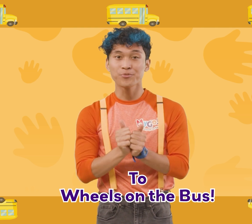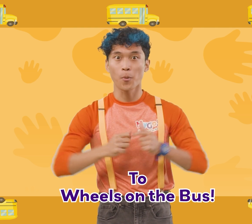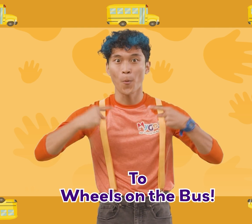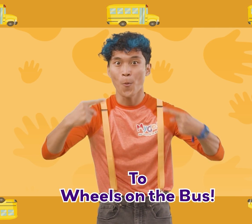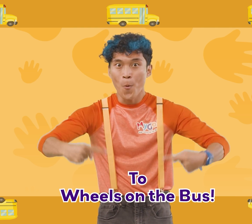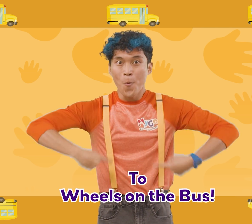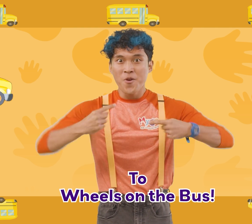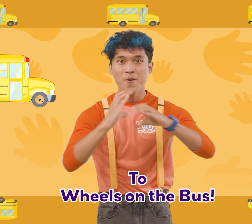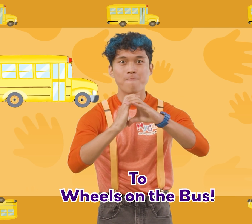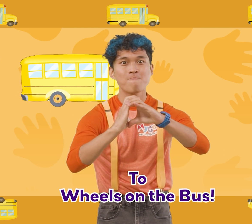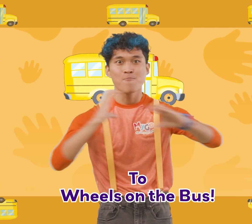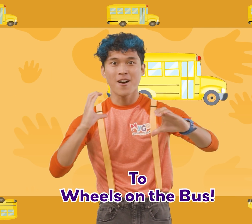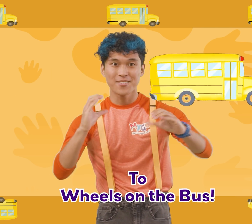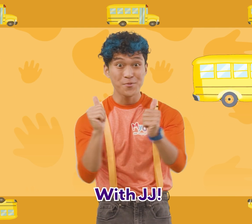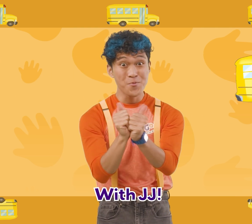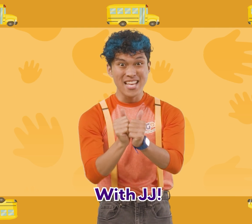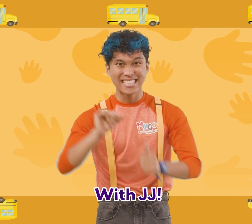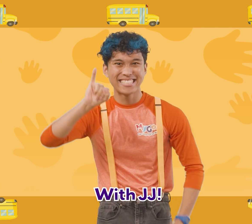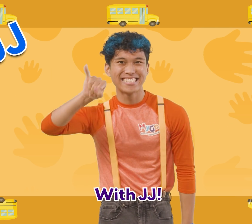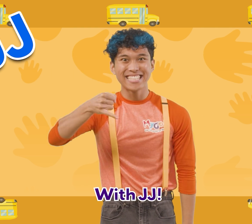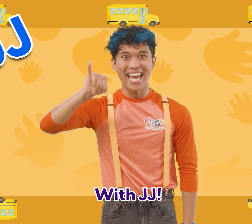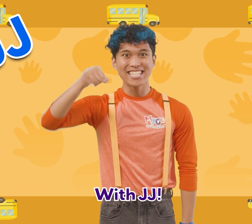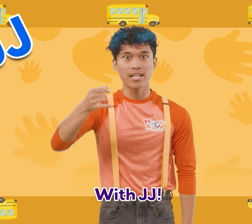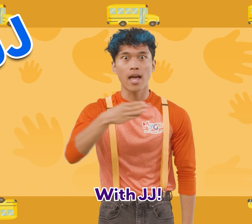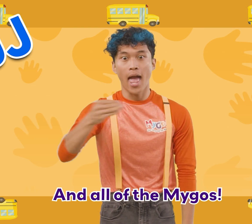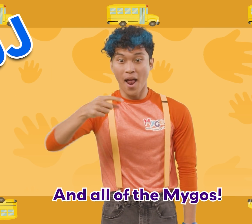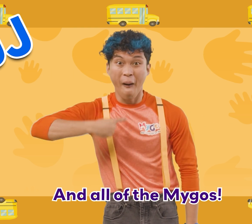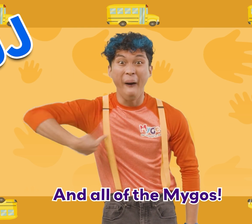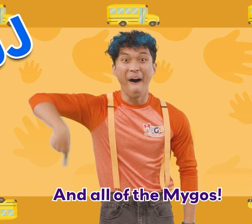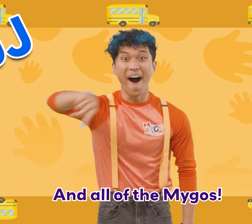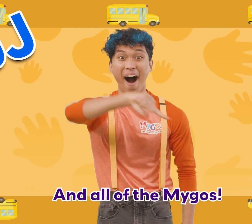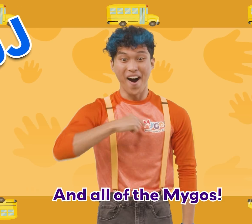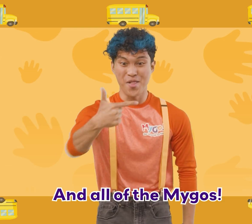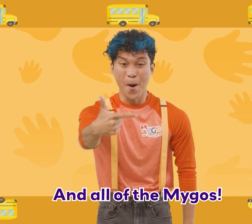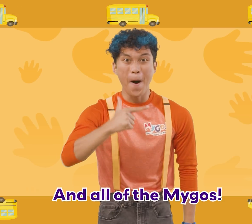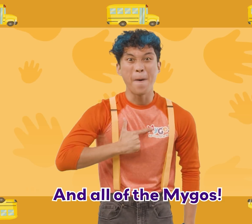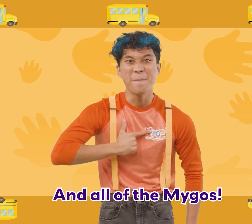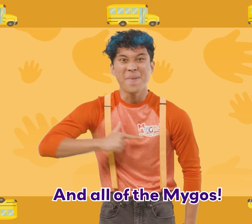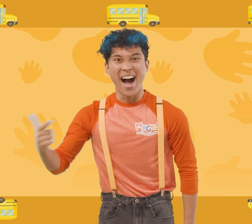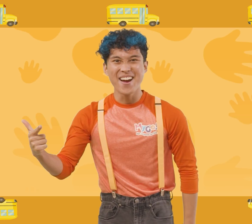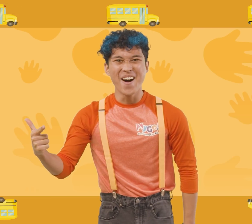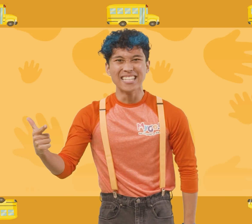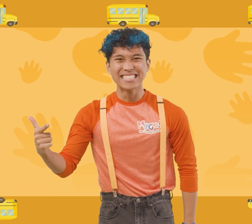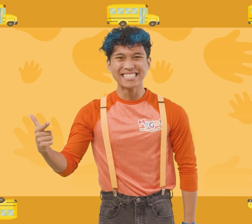to Wheels on the Bus with JJ and all the MyGos.